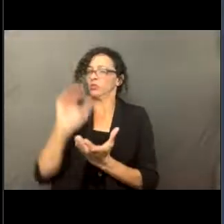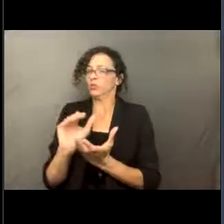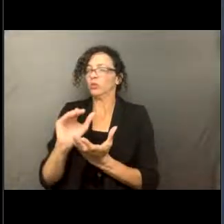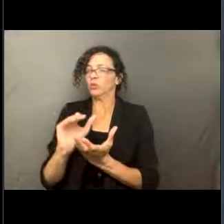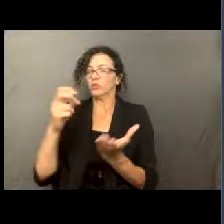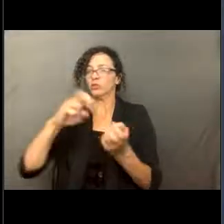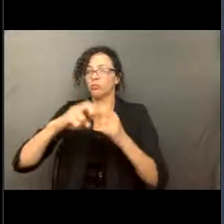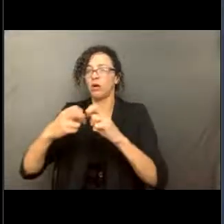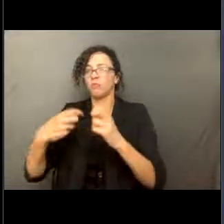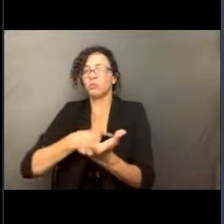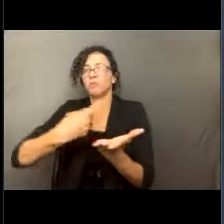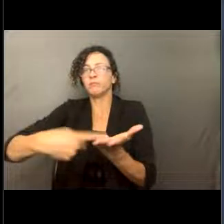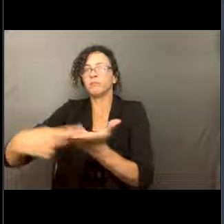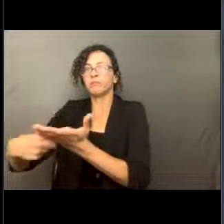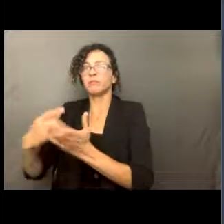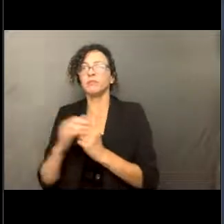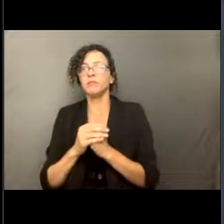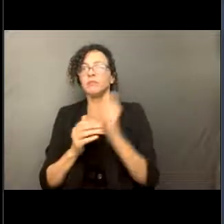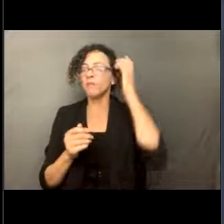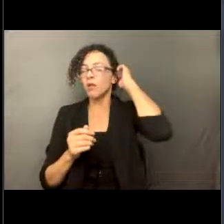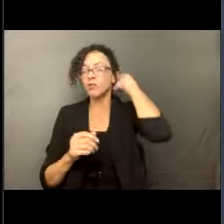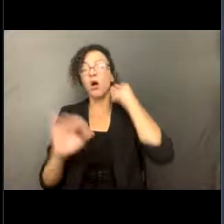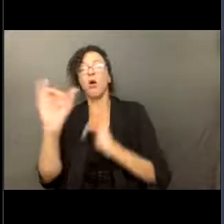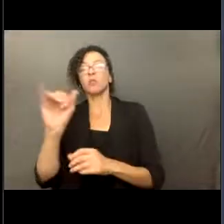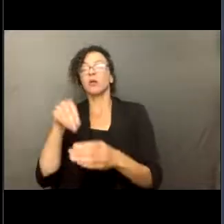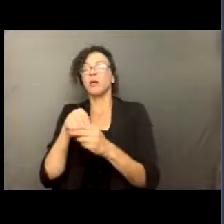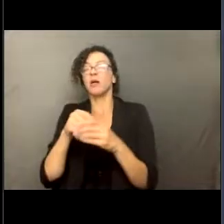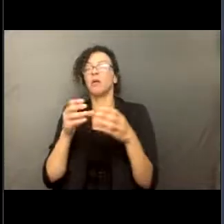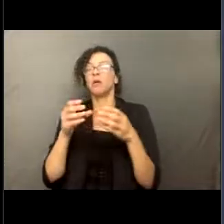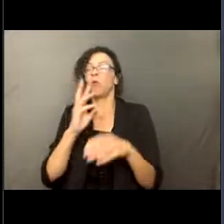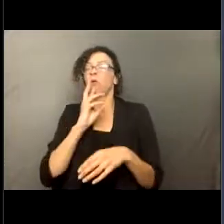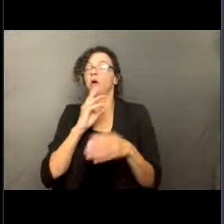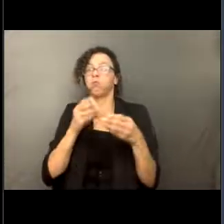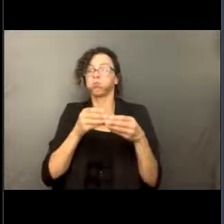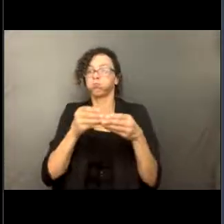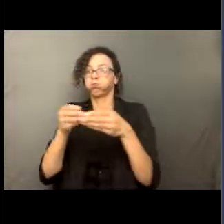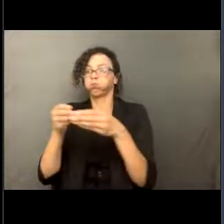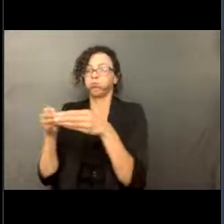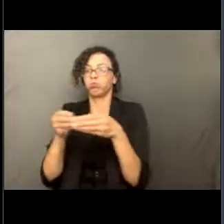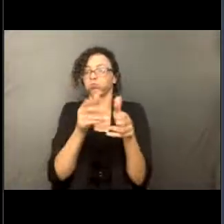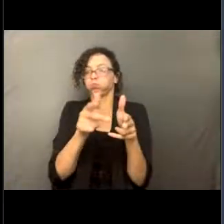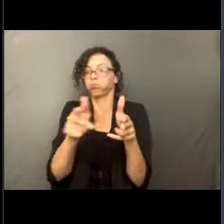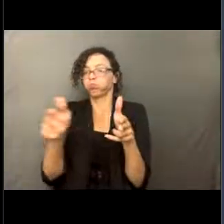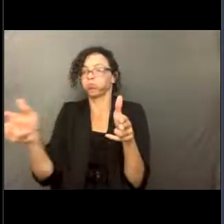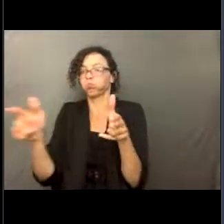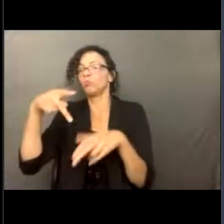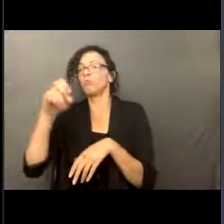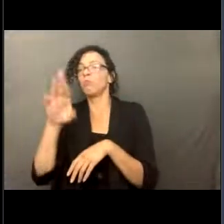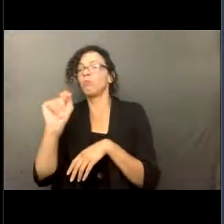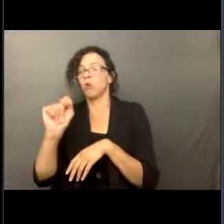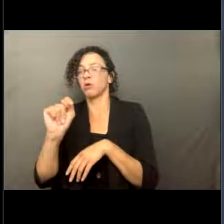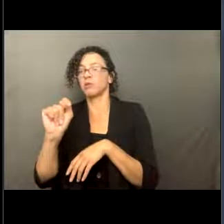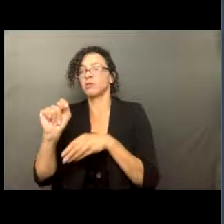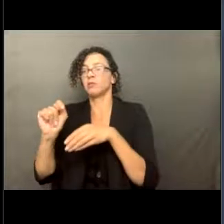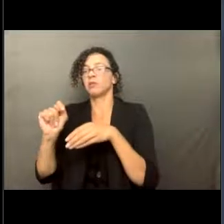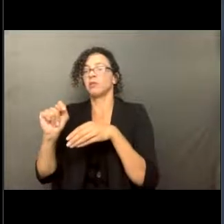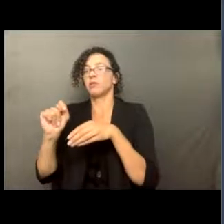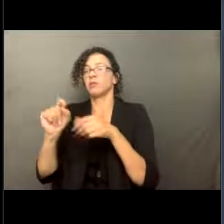Yeah, it's at the port terminals too. They don't have anywhere. to Yeah, use see, it. all that needs to change. This is easy. I mean, construction workers use them all day long, every